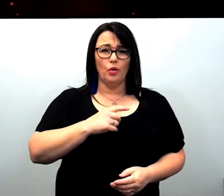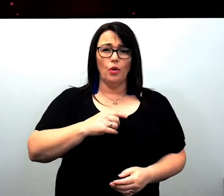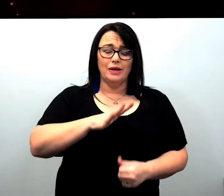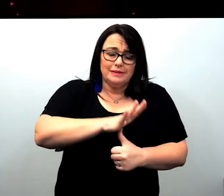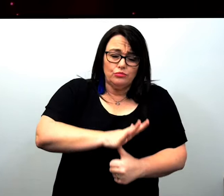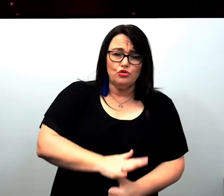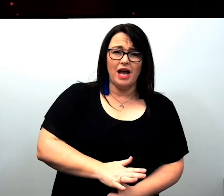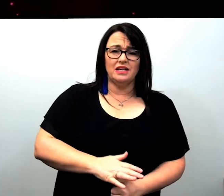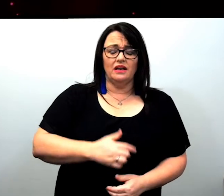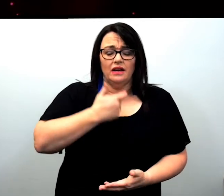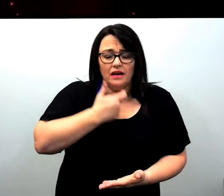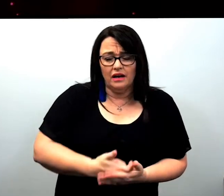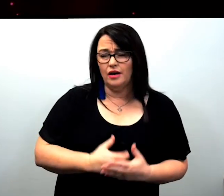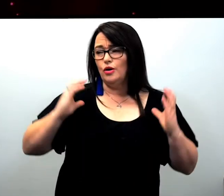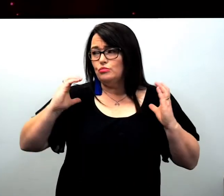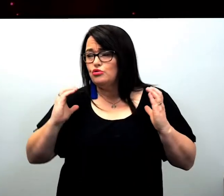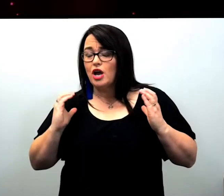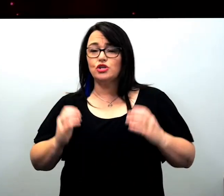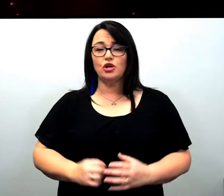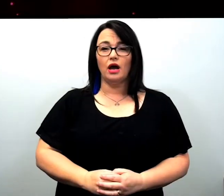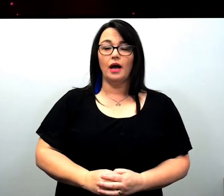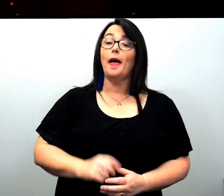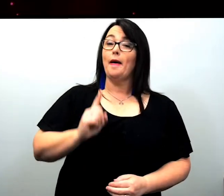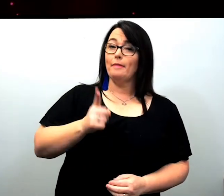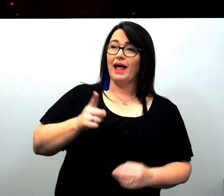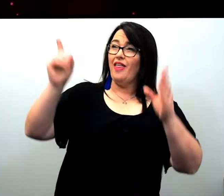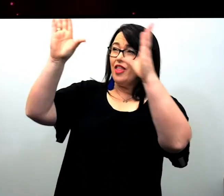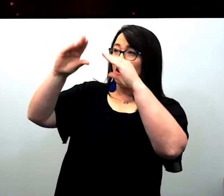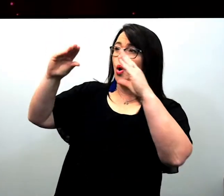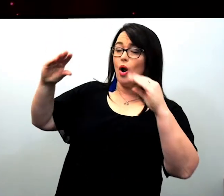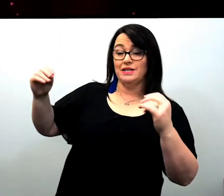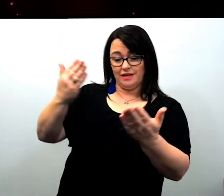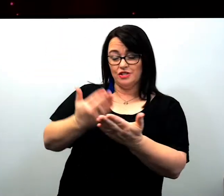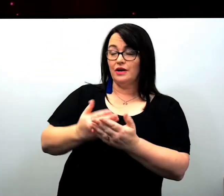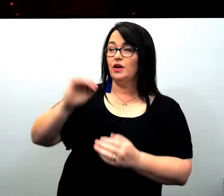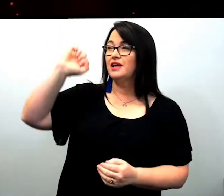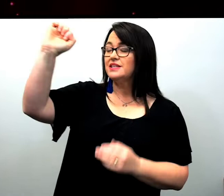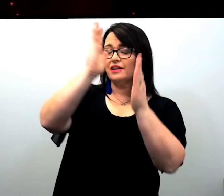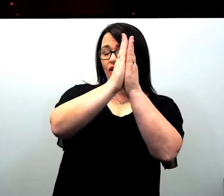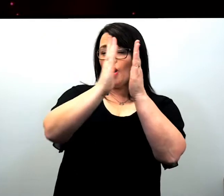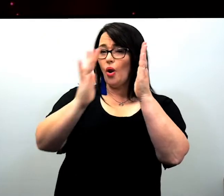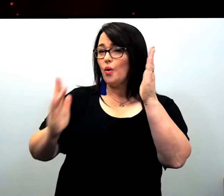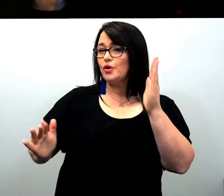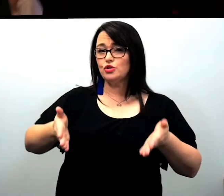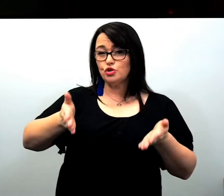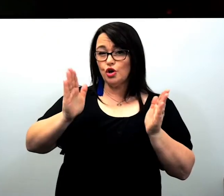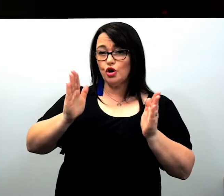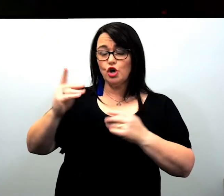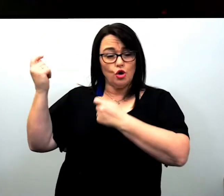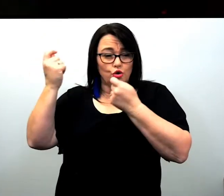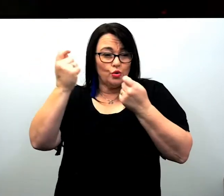the anointing is there on you and I, the church, God's glorious church, to bring liberation to